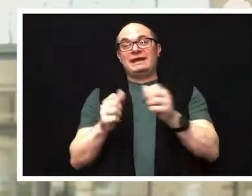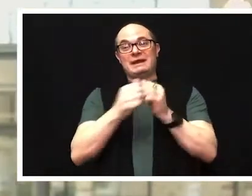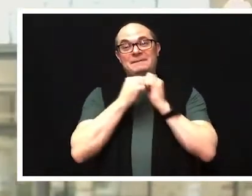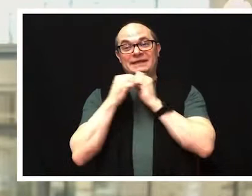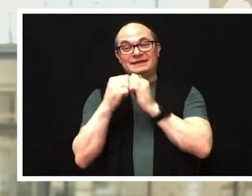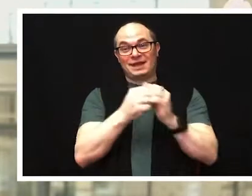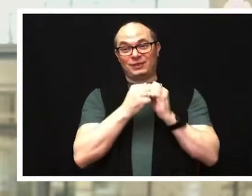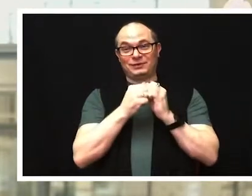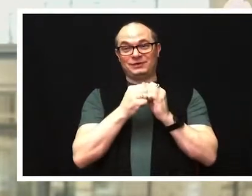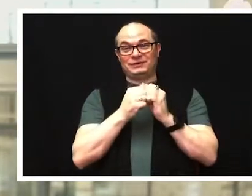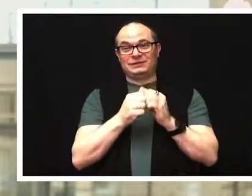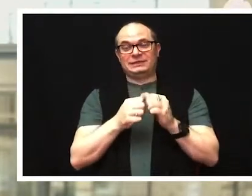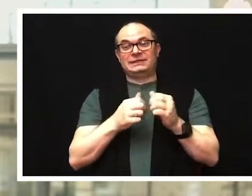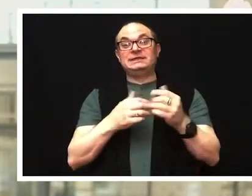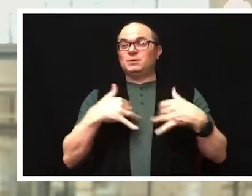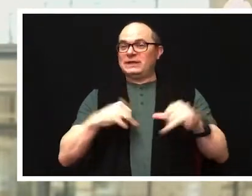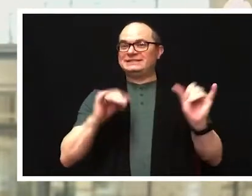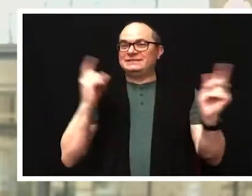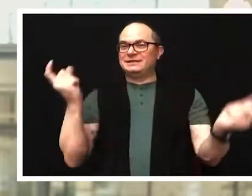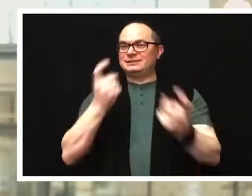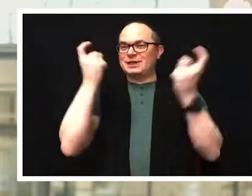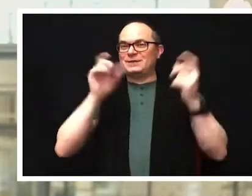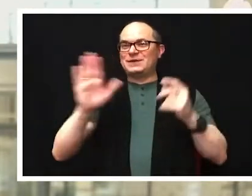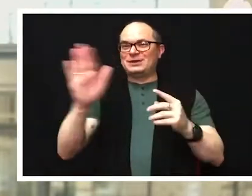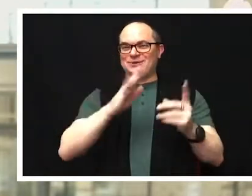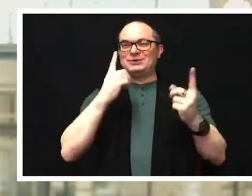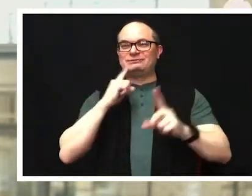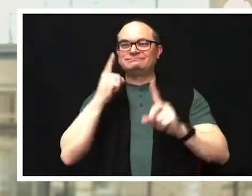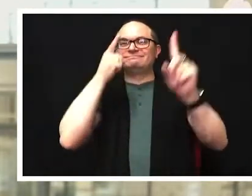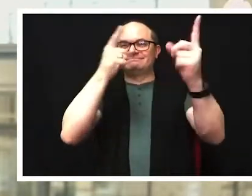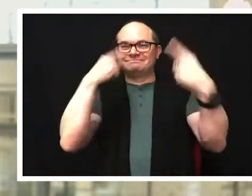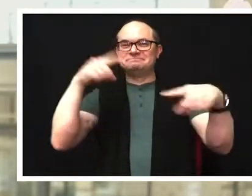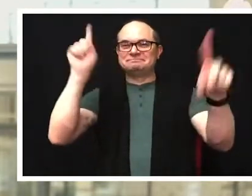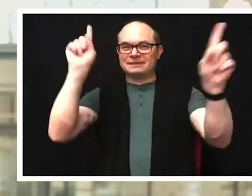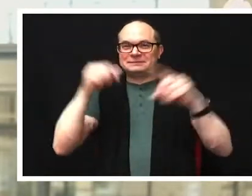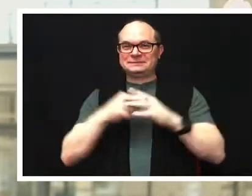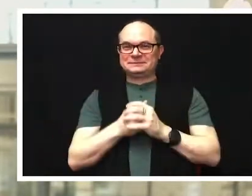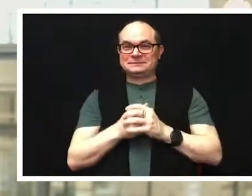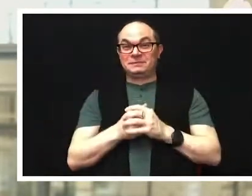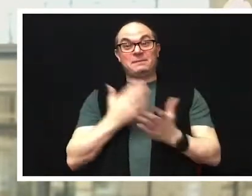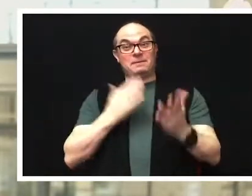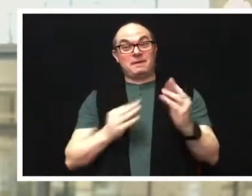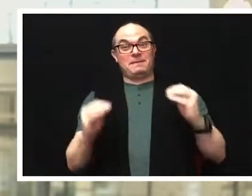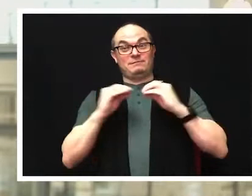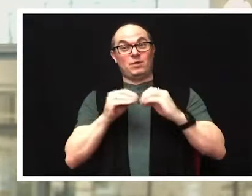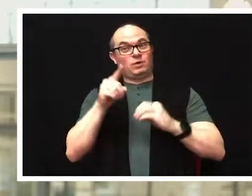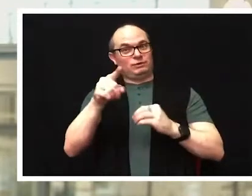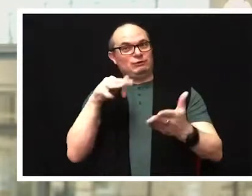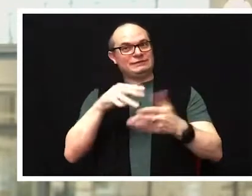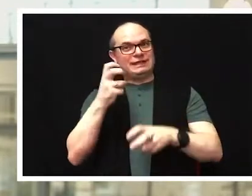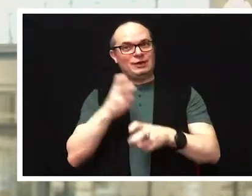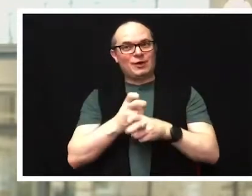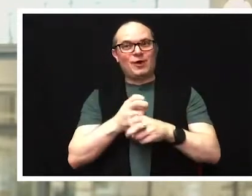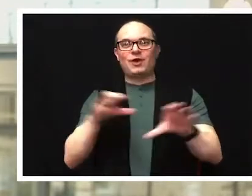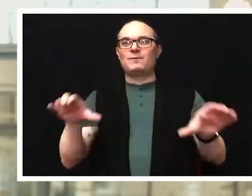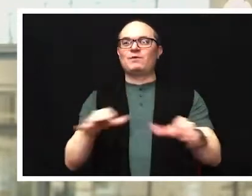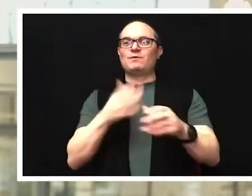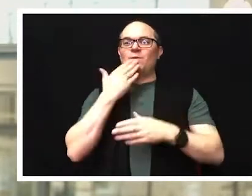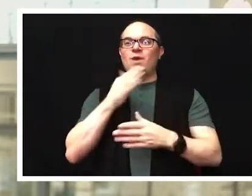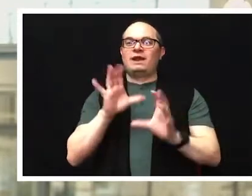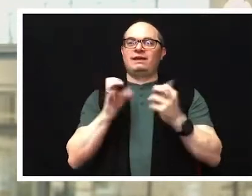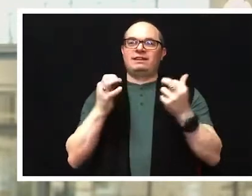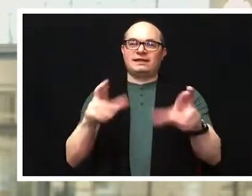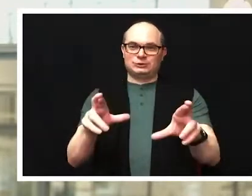be together, this is no less a celebration of your accomplishments. In fact, possibly more so, you have studied hard, performed well